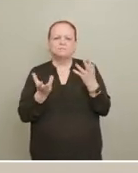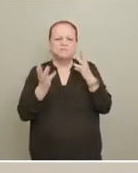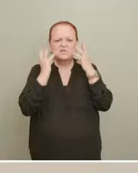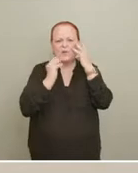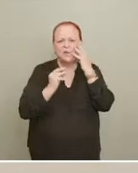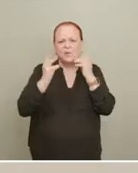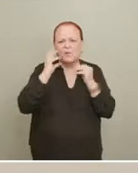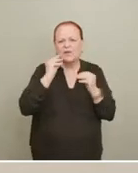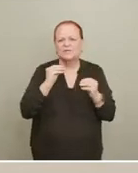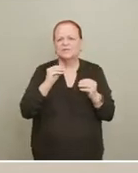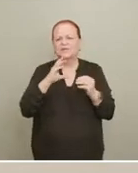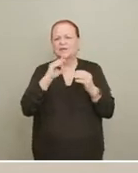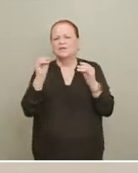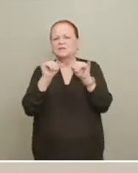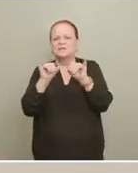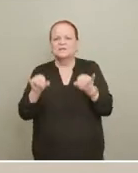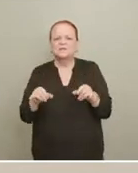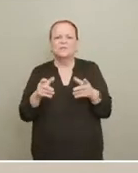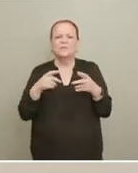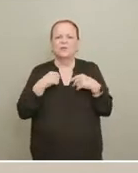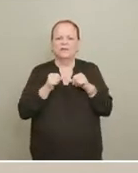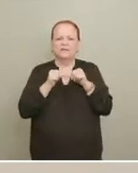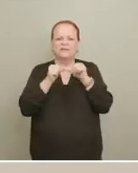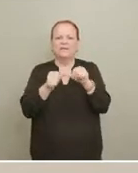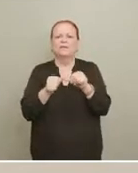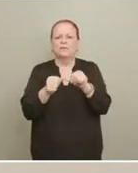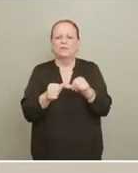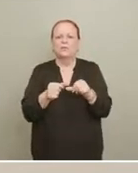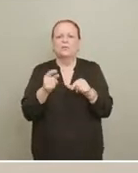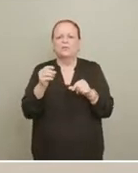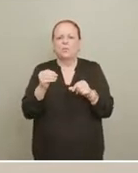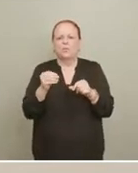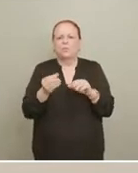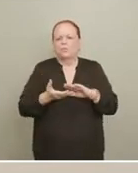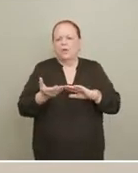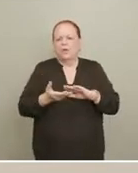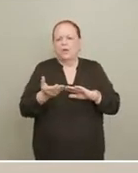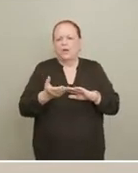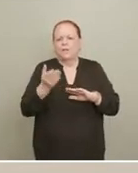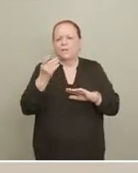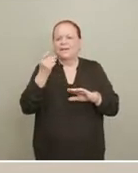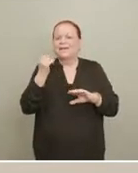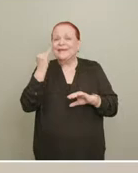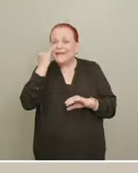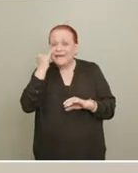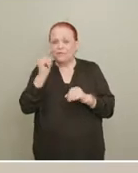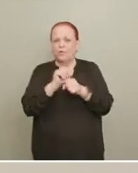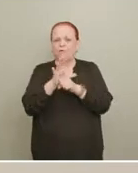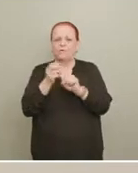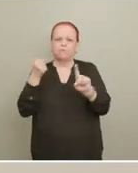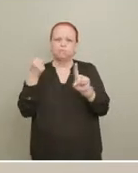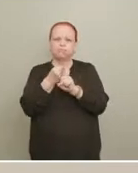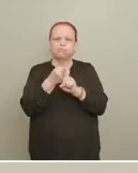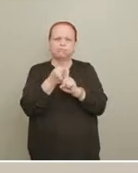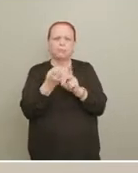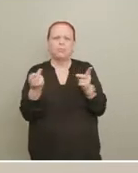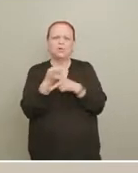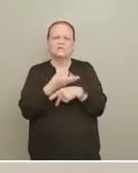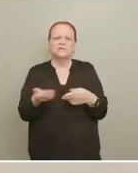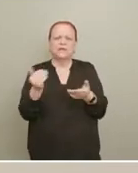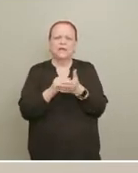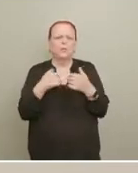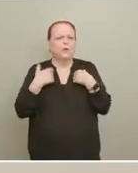we can continue to operate if we have a surge in COVID, because we don't want to have shutdowns like we've had in the past.